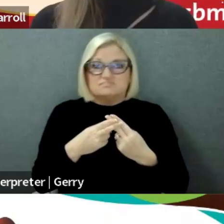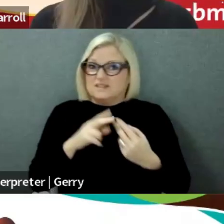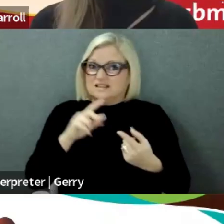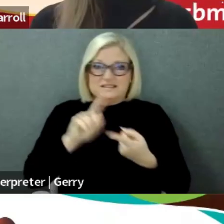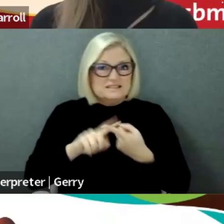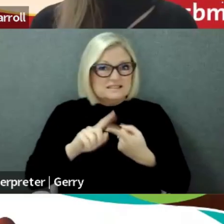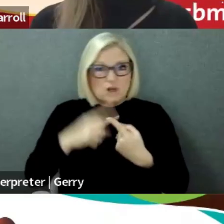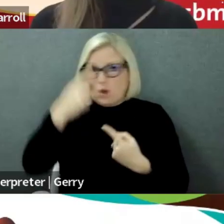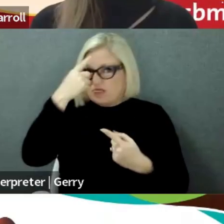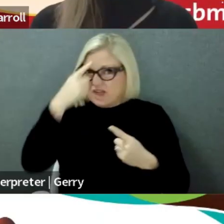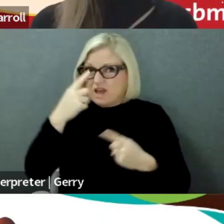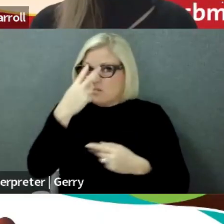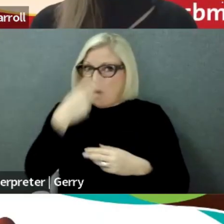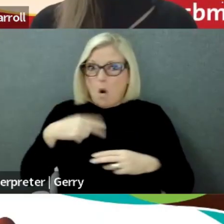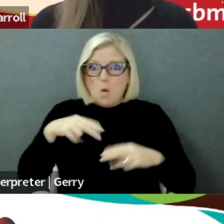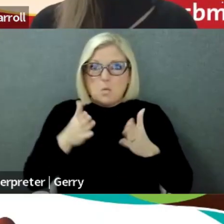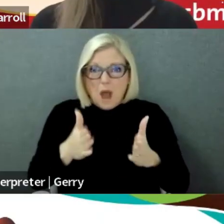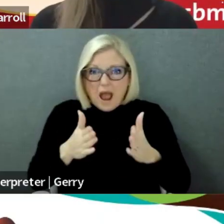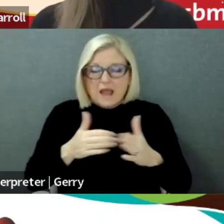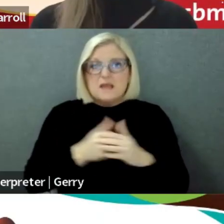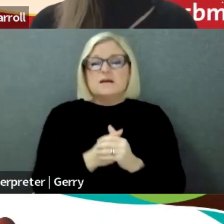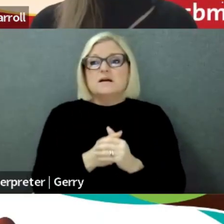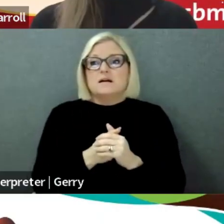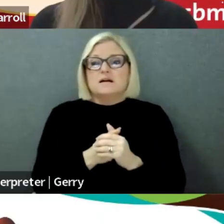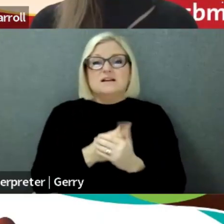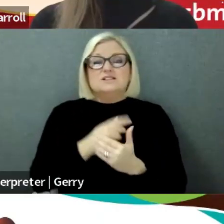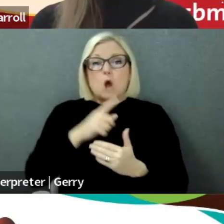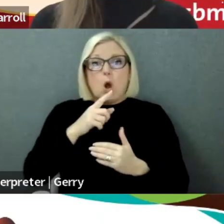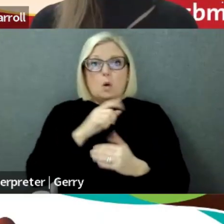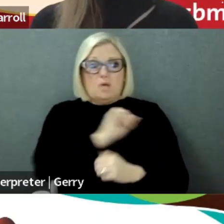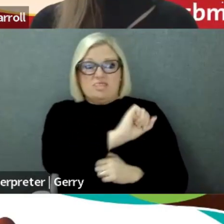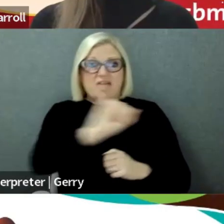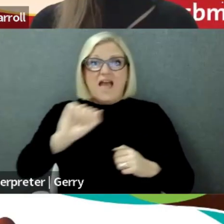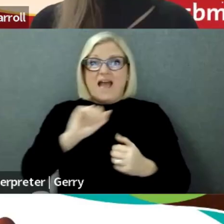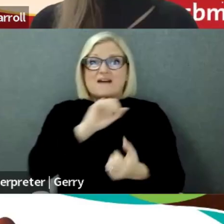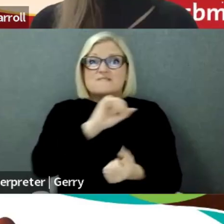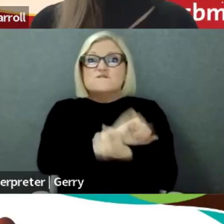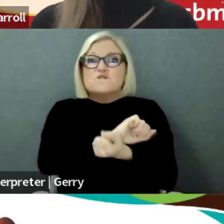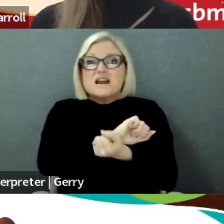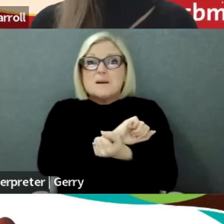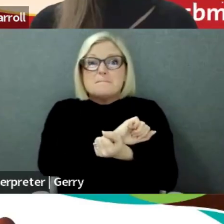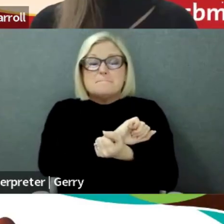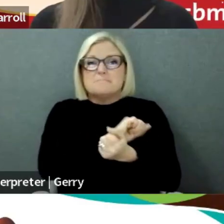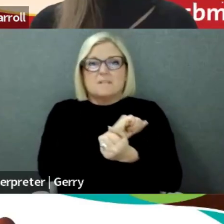legal capacity, and freedom. And this is why